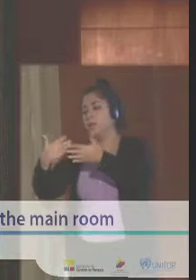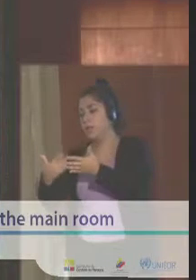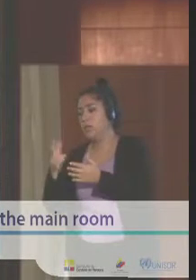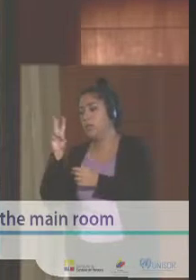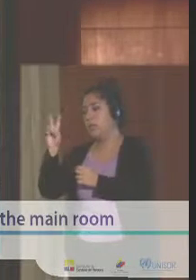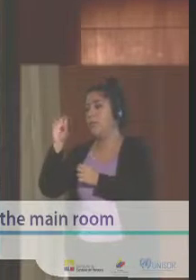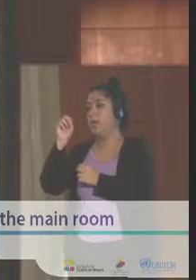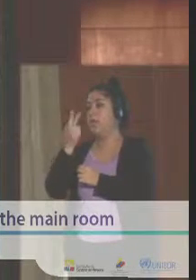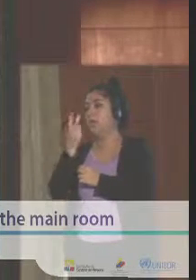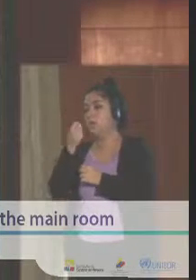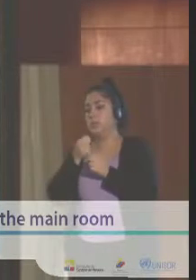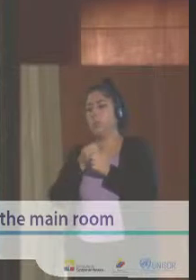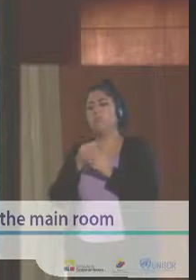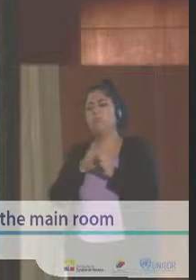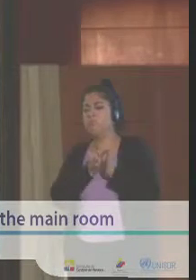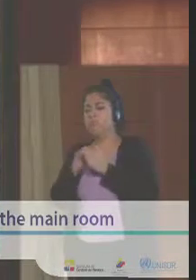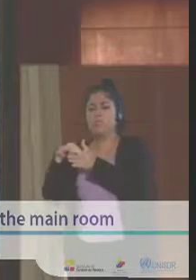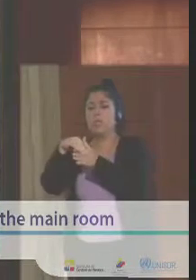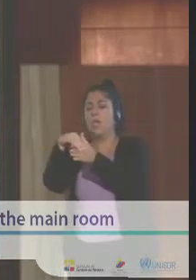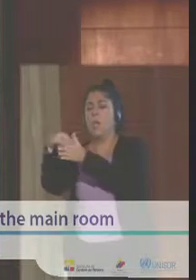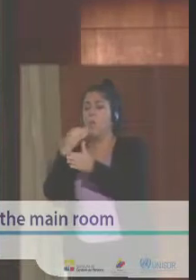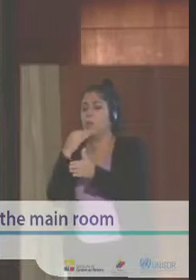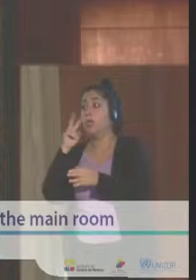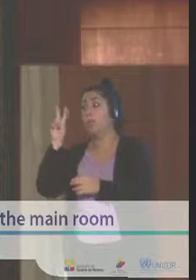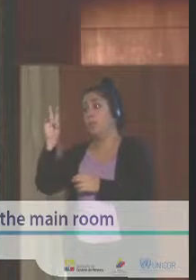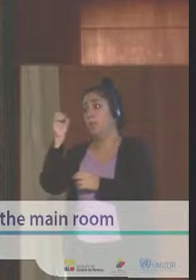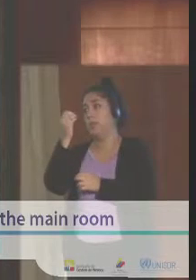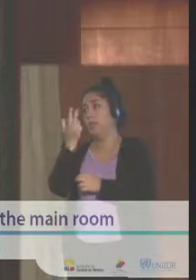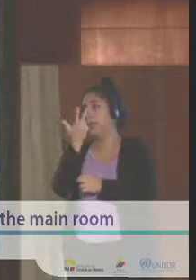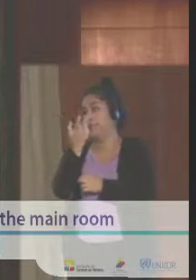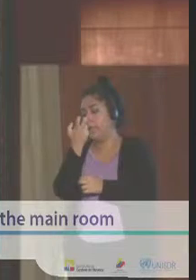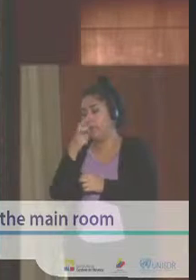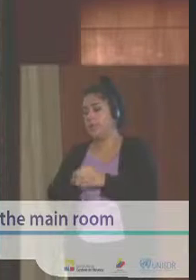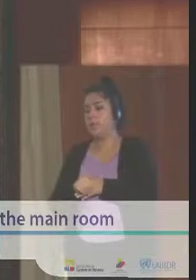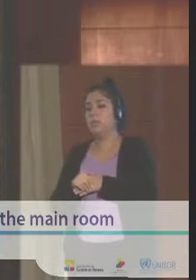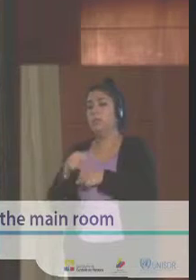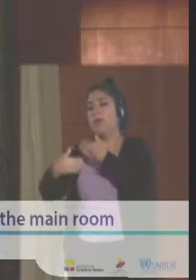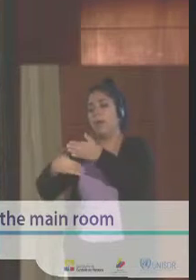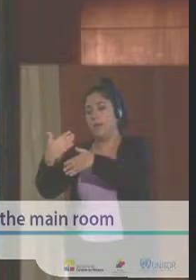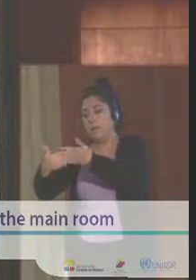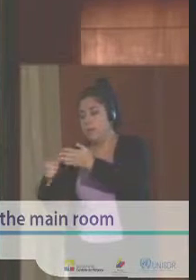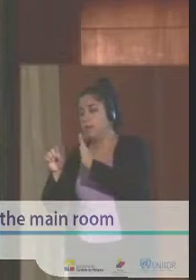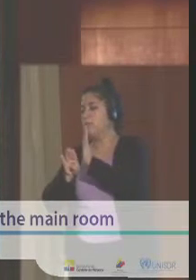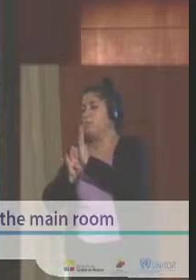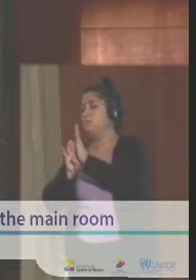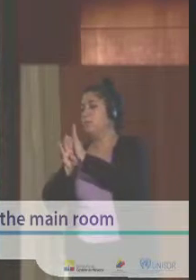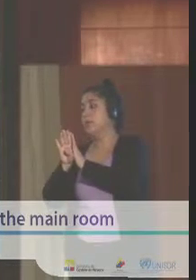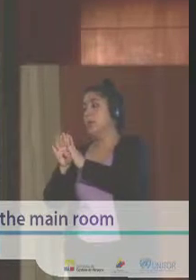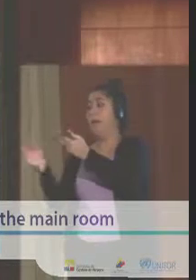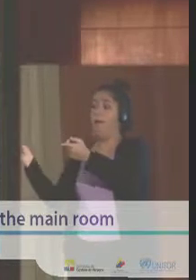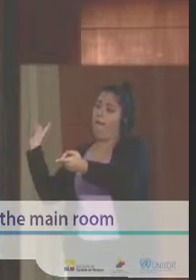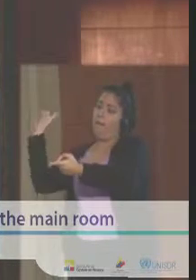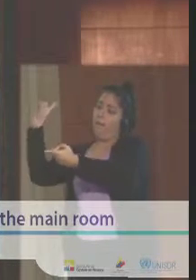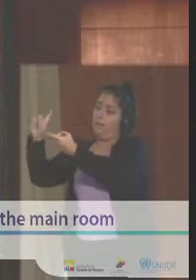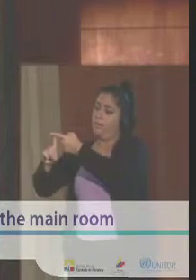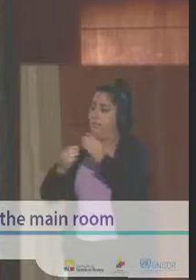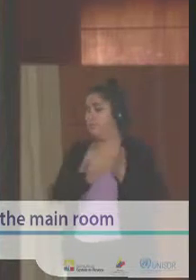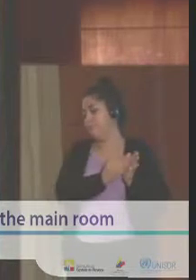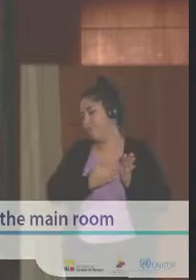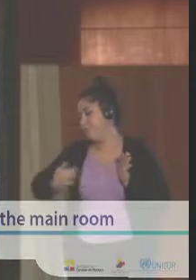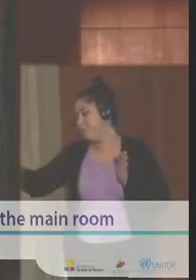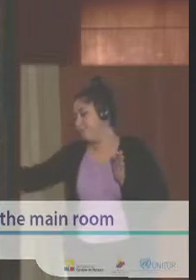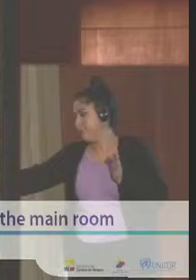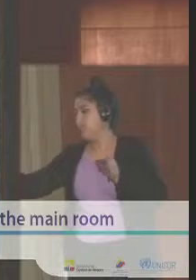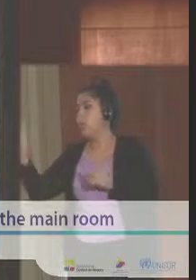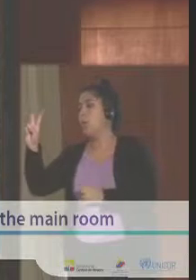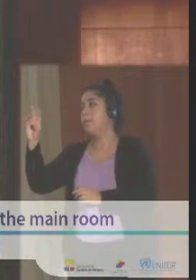guidelines were worked in, and in 2013, the minimum contents to be included within climate change risk reduction